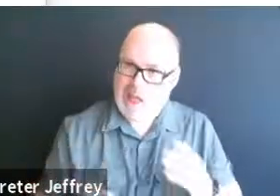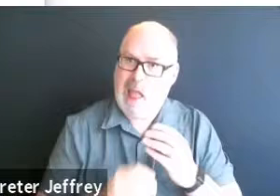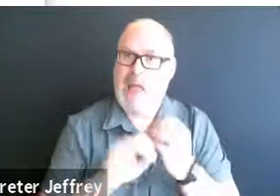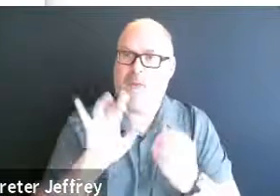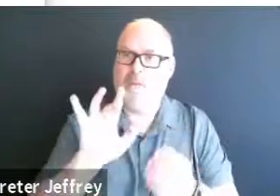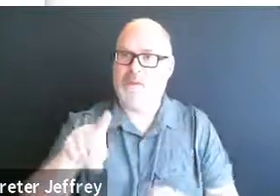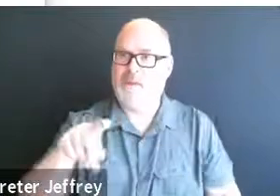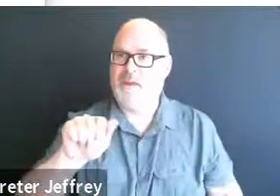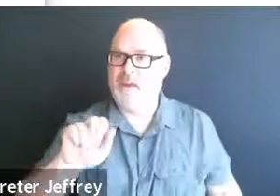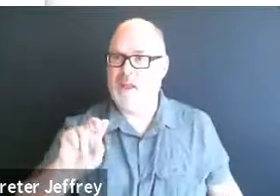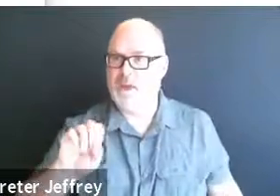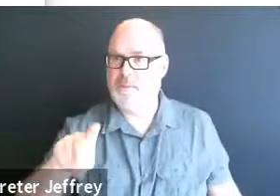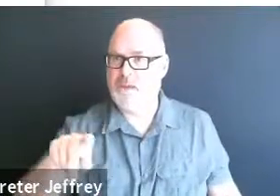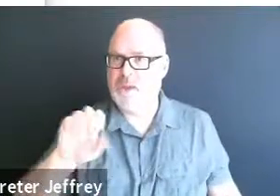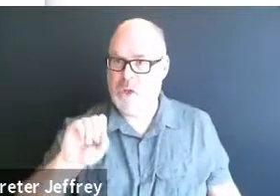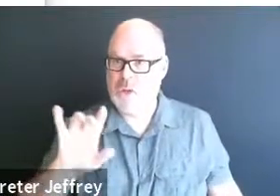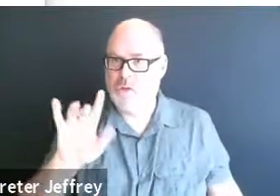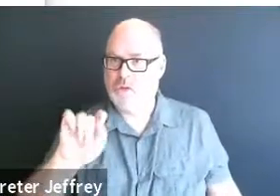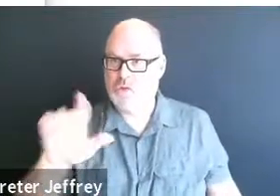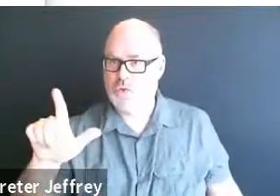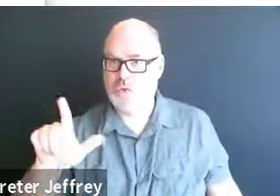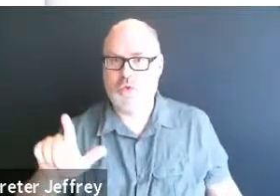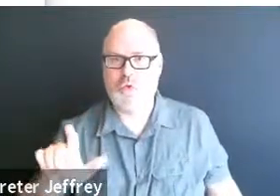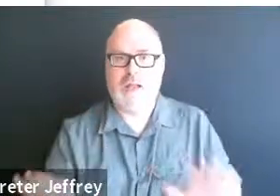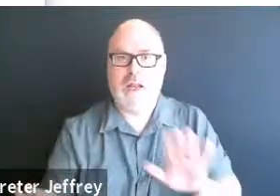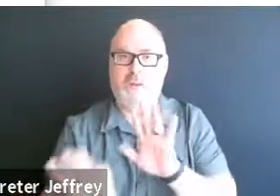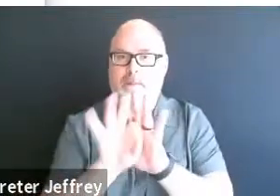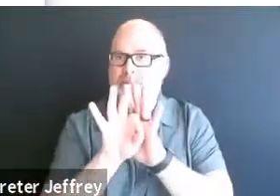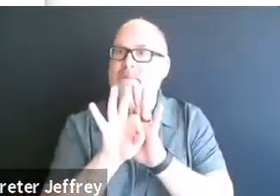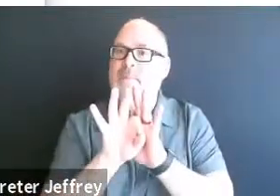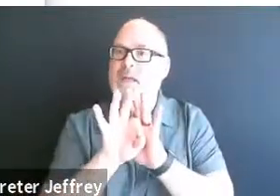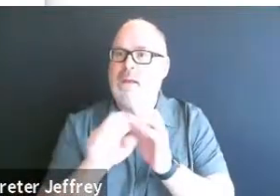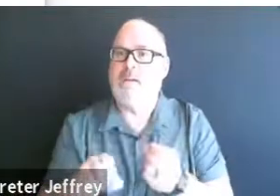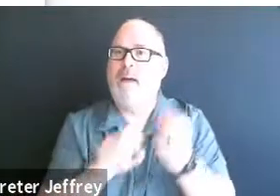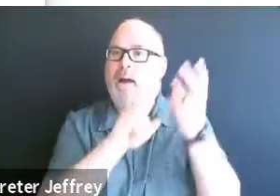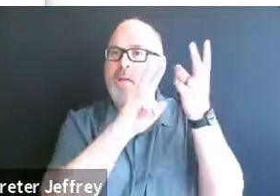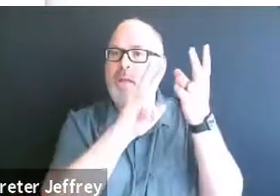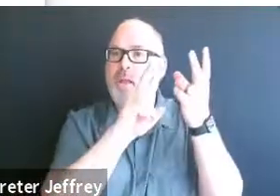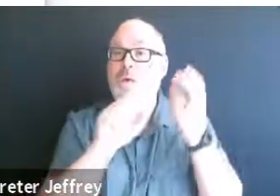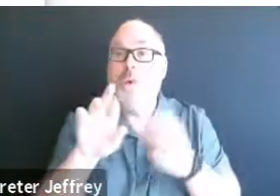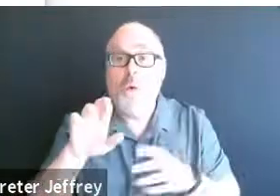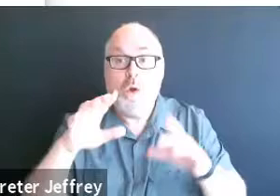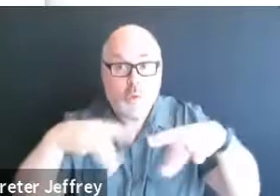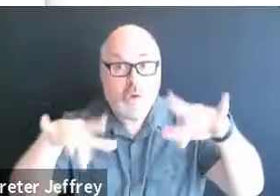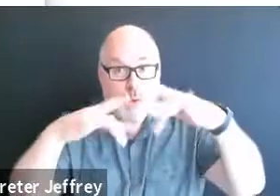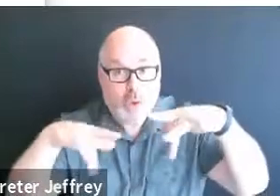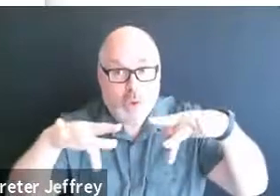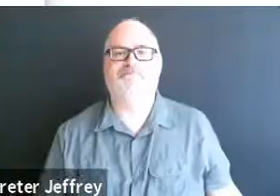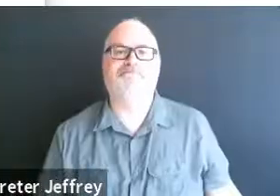Panopto tool, and I can choose upload or record.